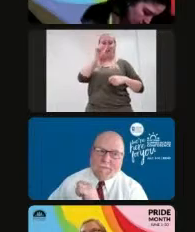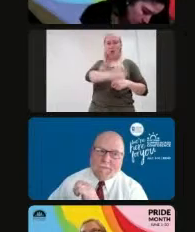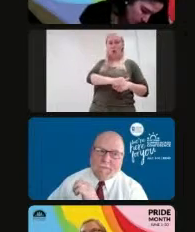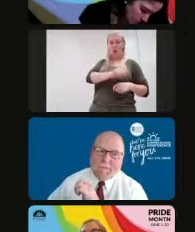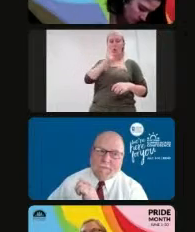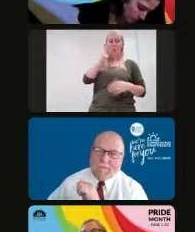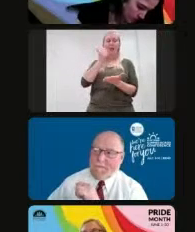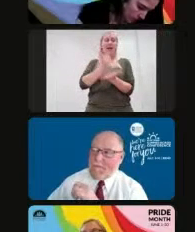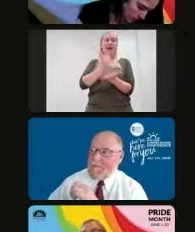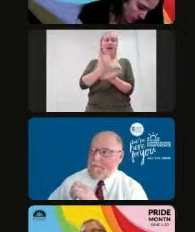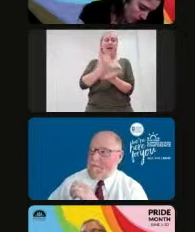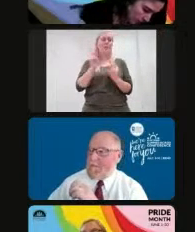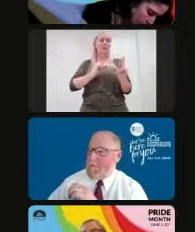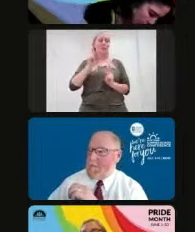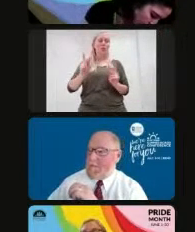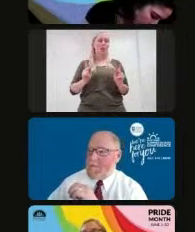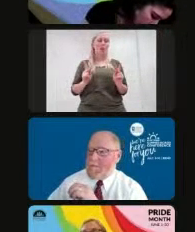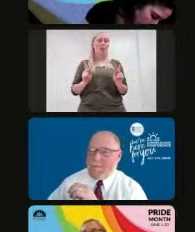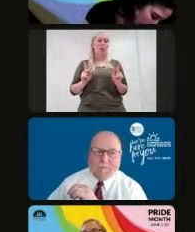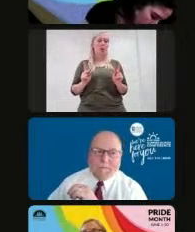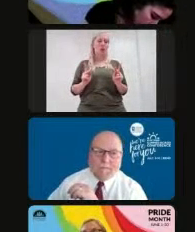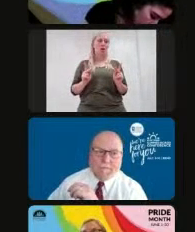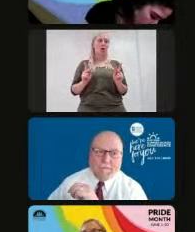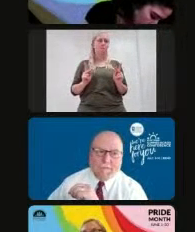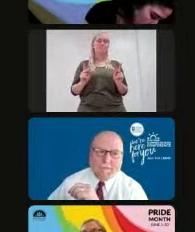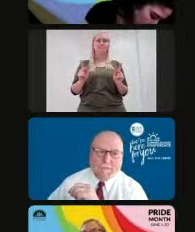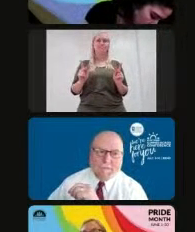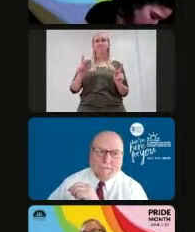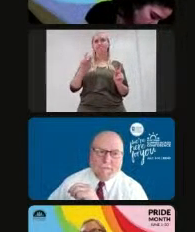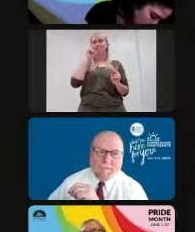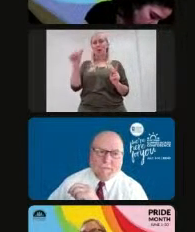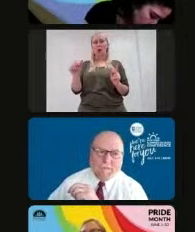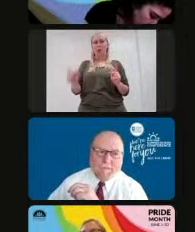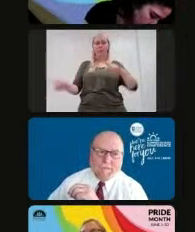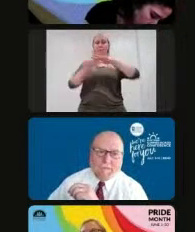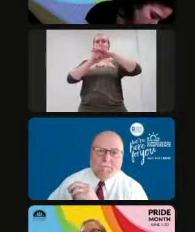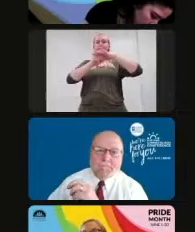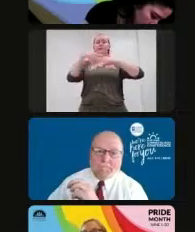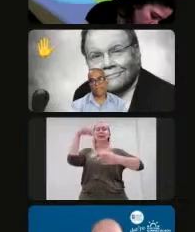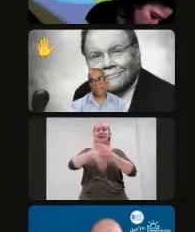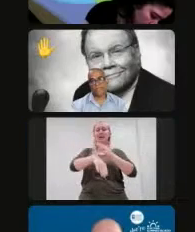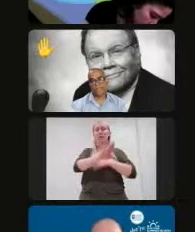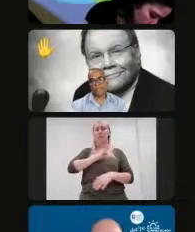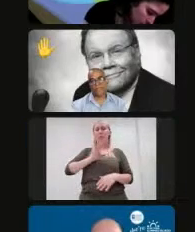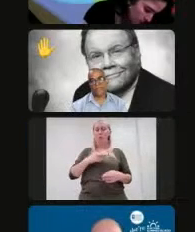help people not spring things maybe on the boardroom.